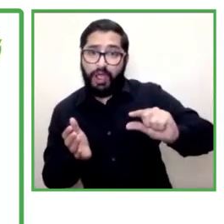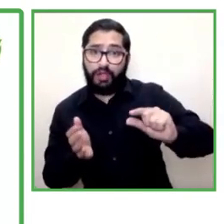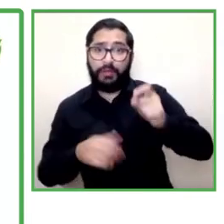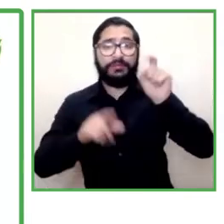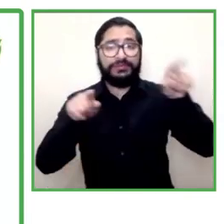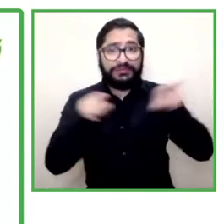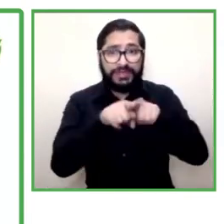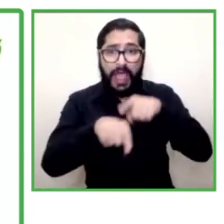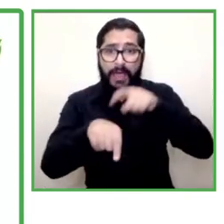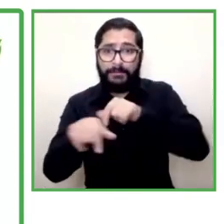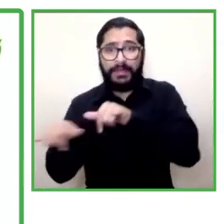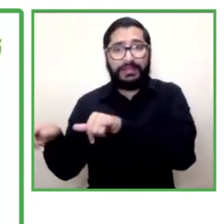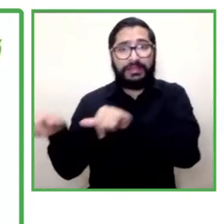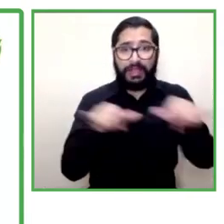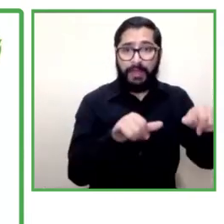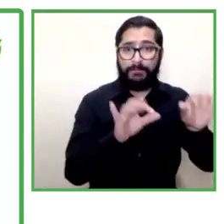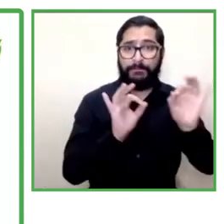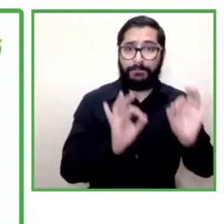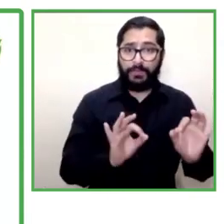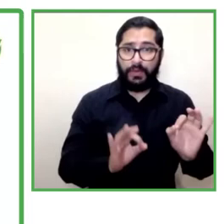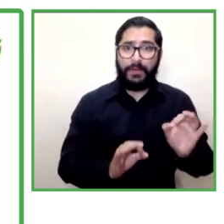AAA rating for educational products.